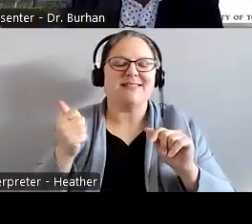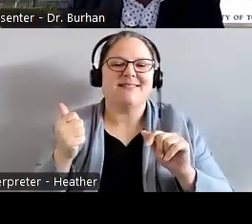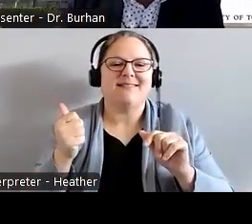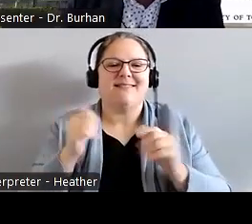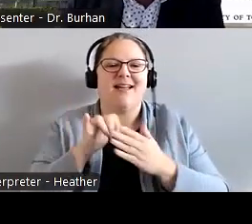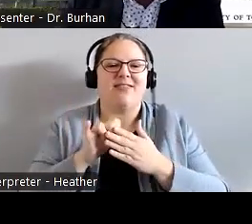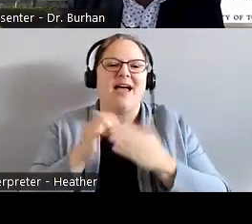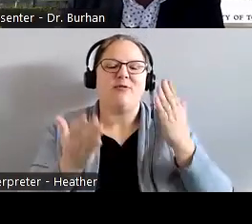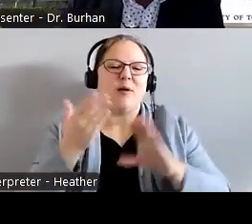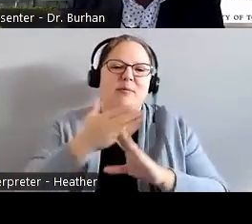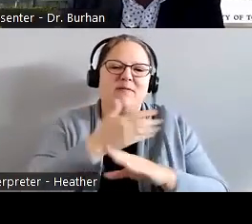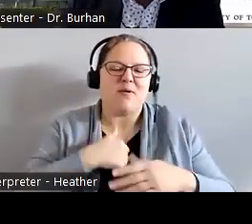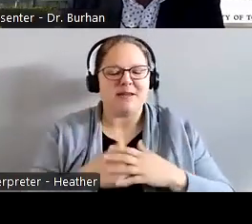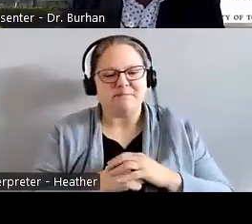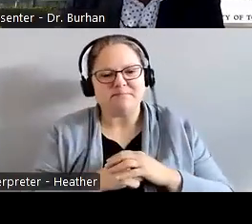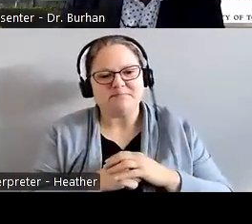ahead of me.